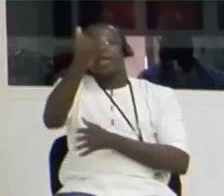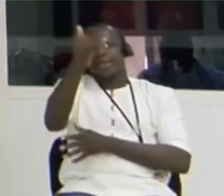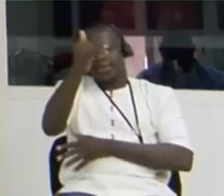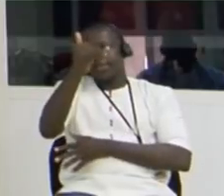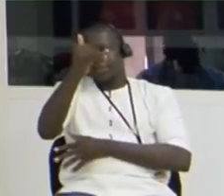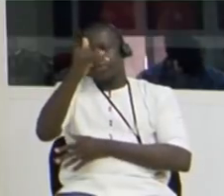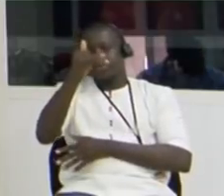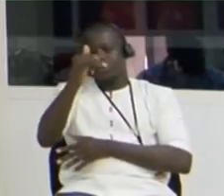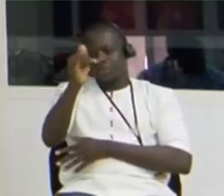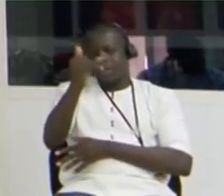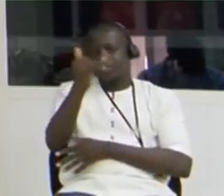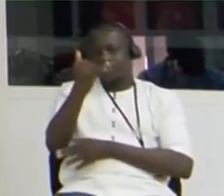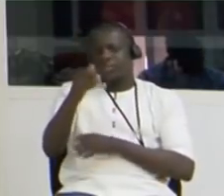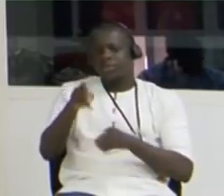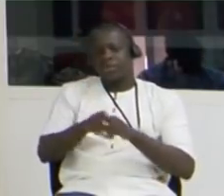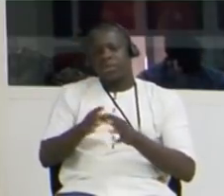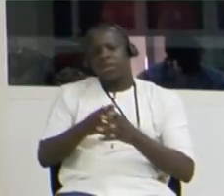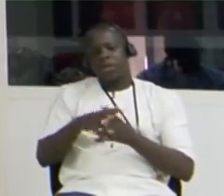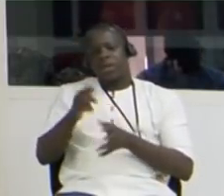the